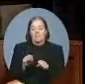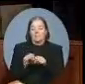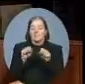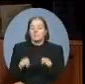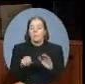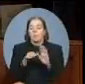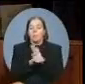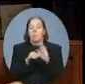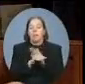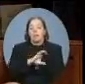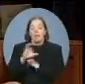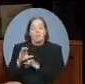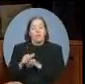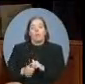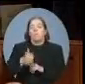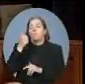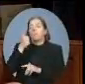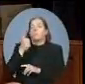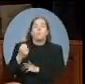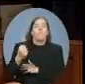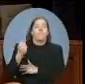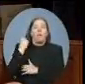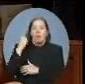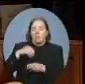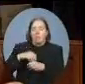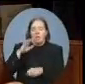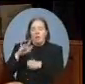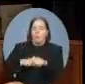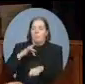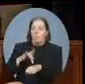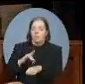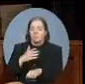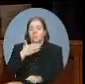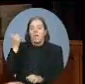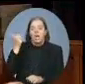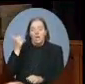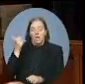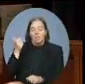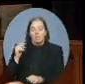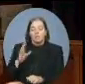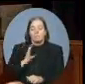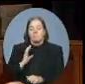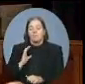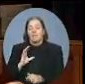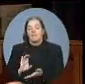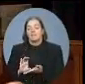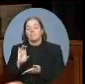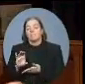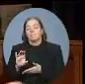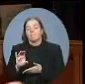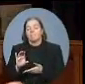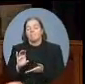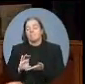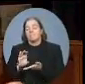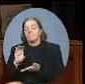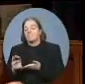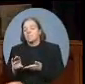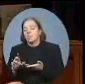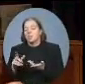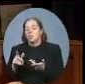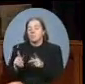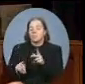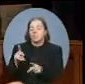our securities framework has been criticized by investors, businesses and international institutions as fragmented, cumbersome and ineffective.